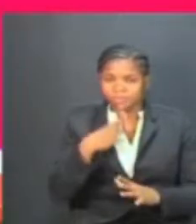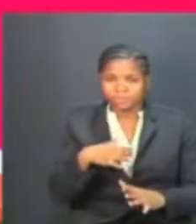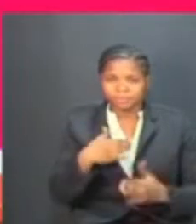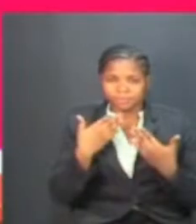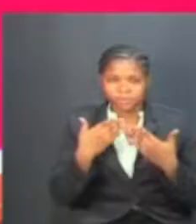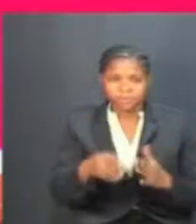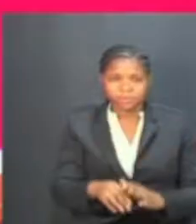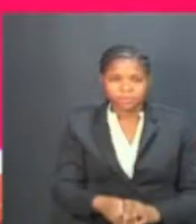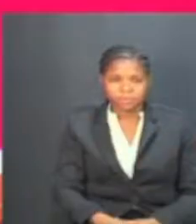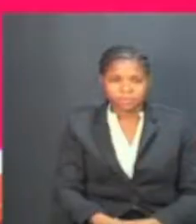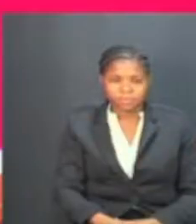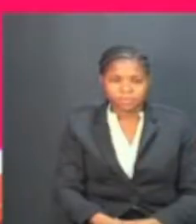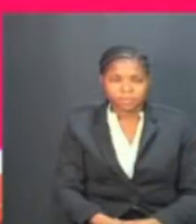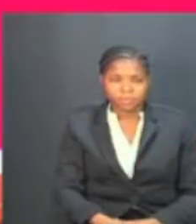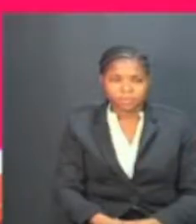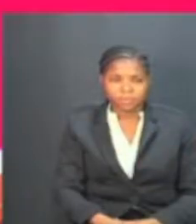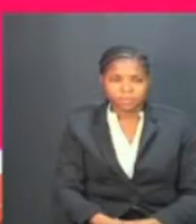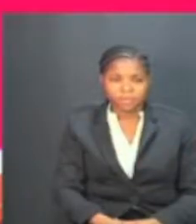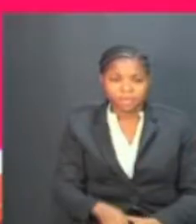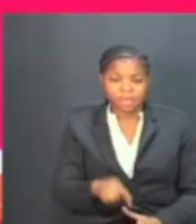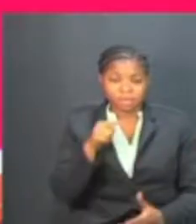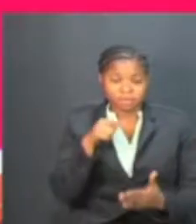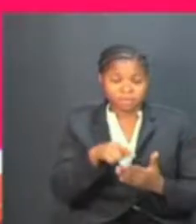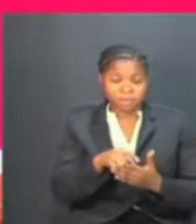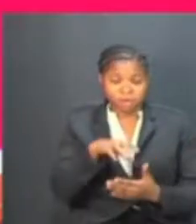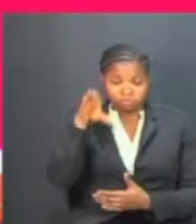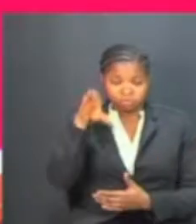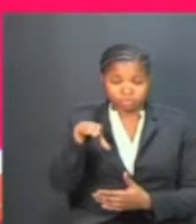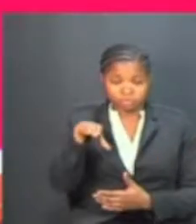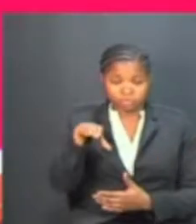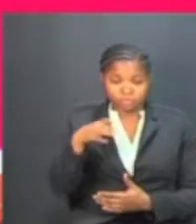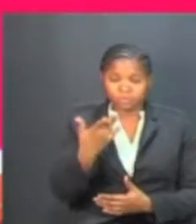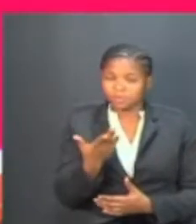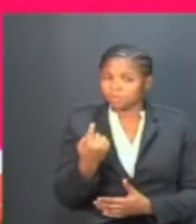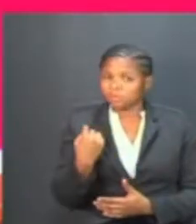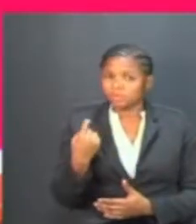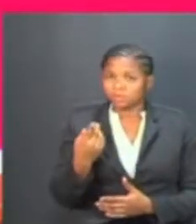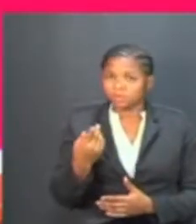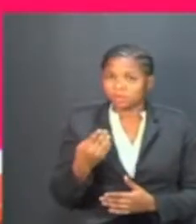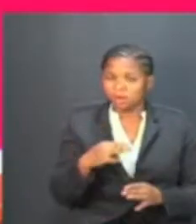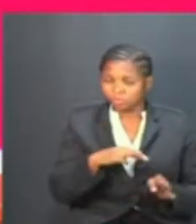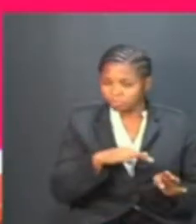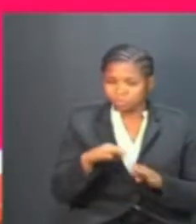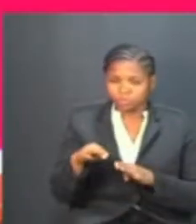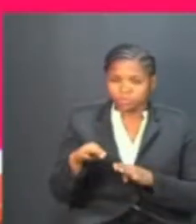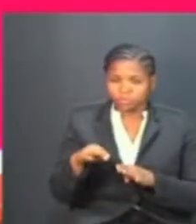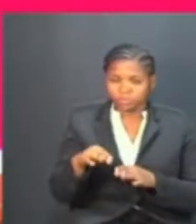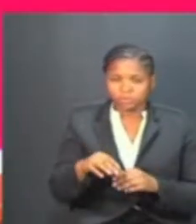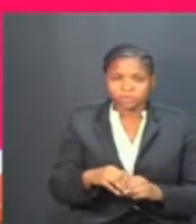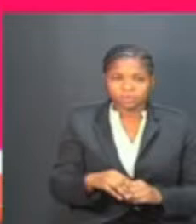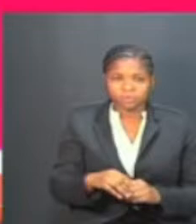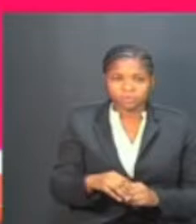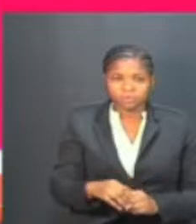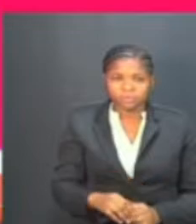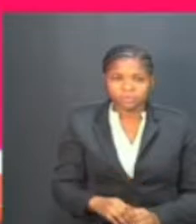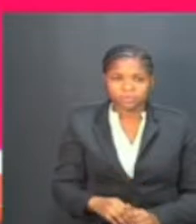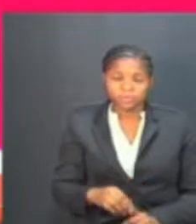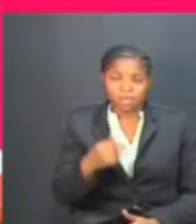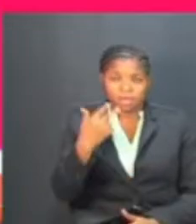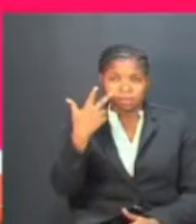Honorable Member, this is also constituency specific. We move to question numbers 380, standing in the name of Maxwell